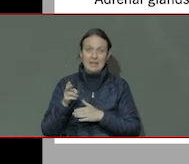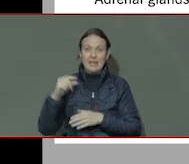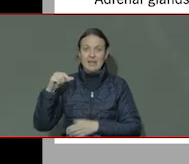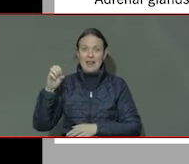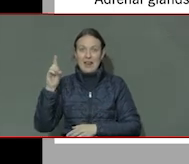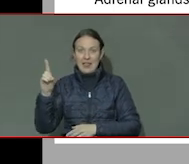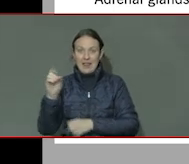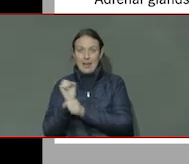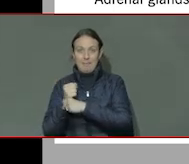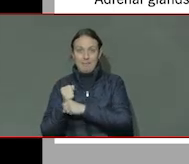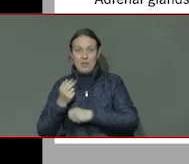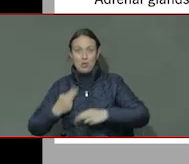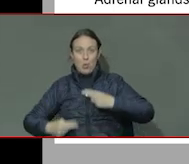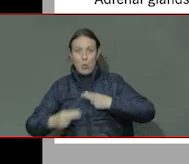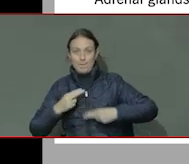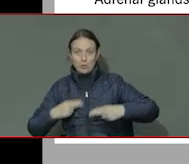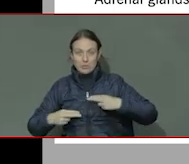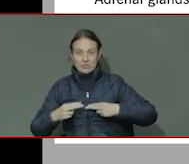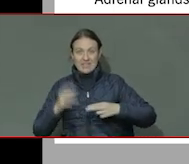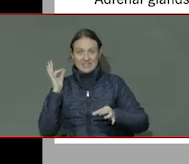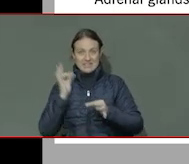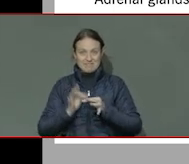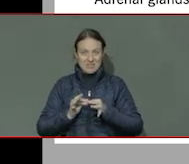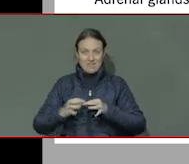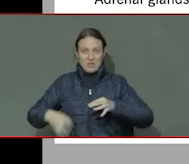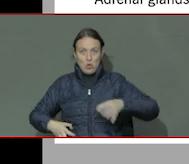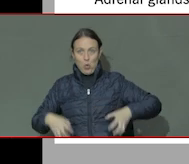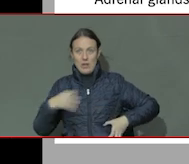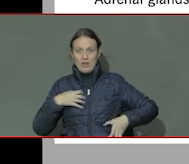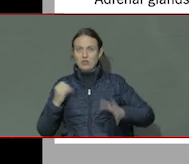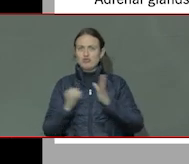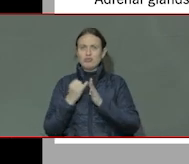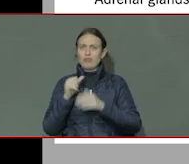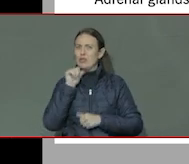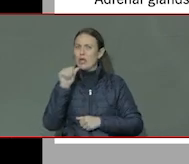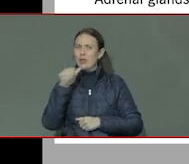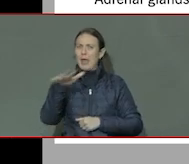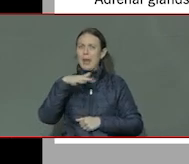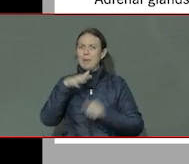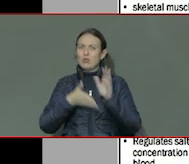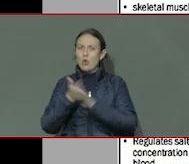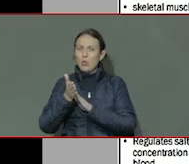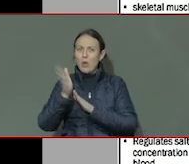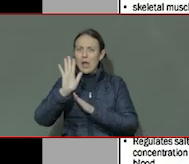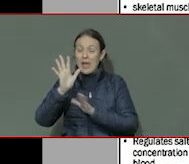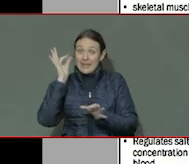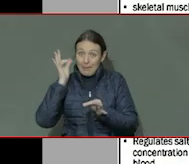and they act on target organs. So they can't just go everywhere, they must go to a target